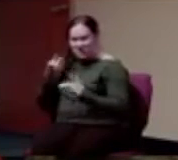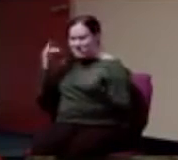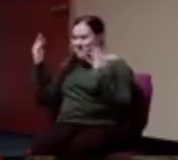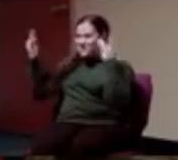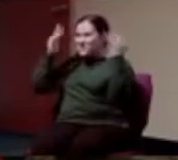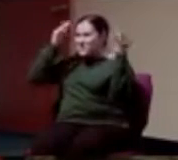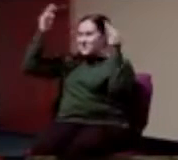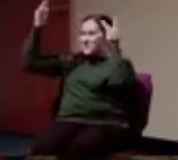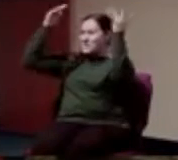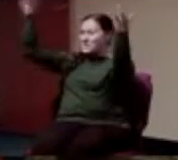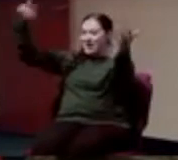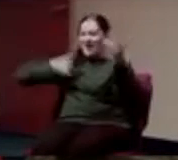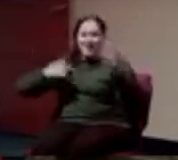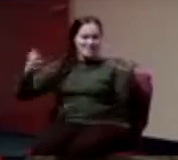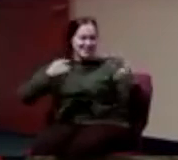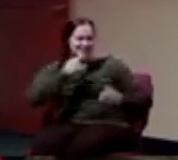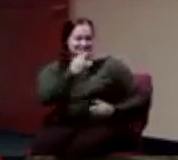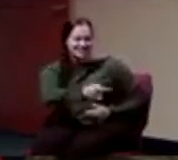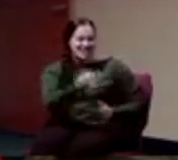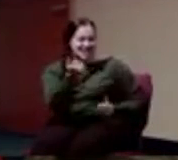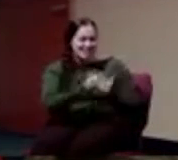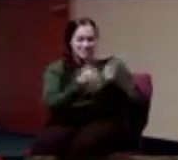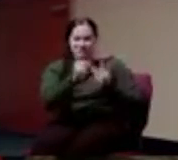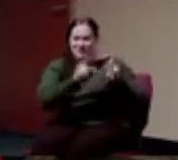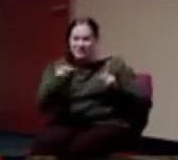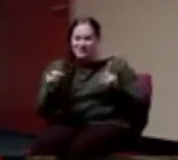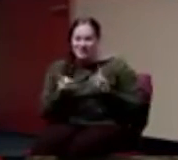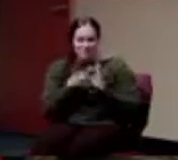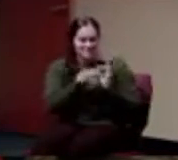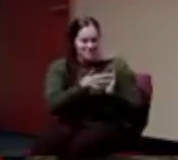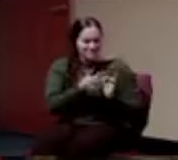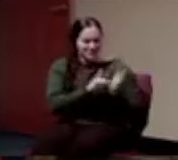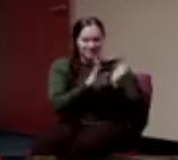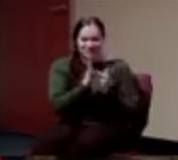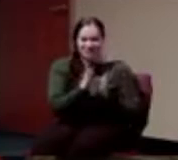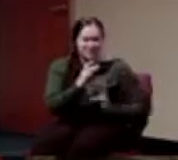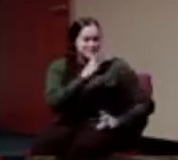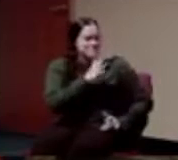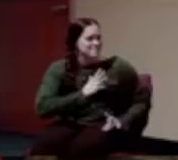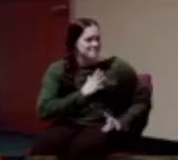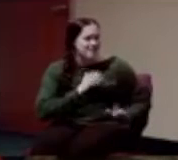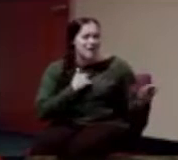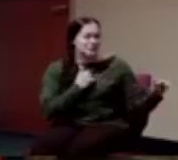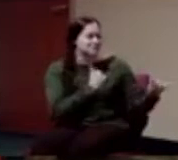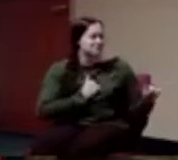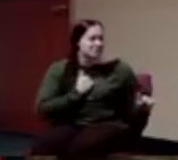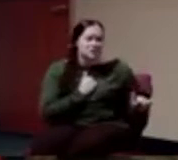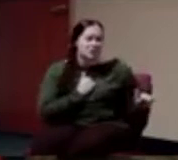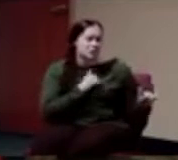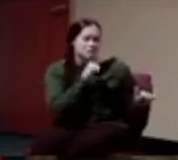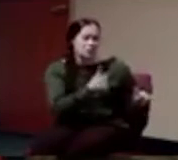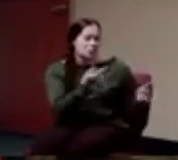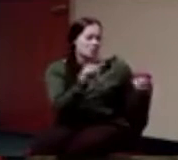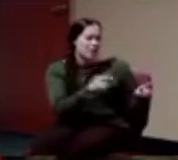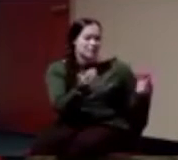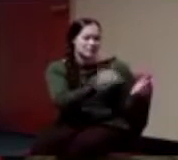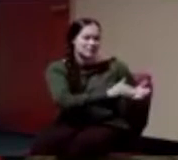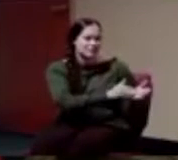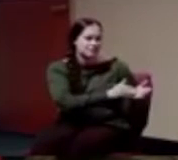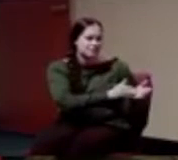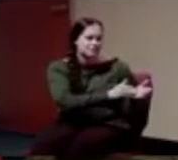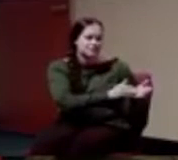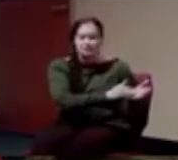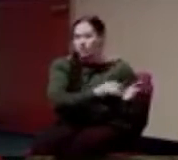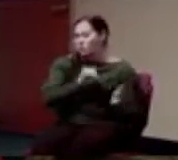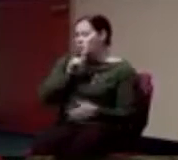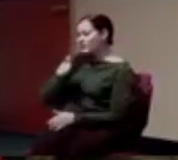sorry. I want to tell everybody about Jesus. I want to tell everybody that Jesus loves them. They're like, ma'am, I'm truly sorry. It won't happen again. Well, that didn't satisfy